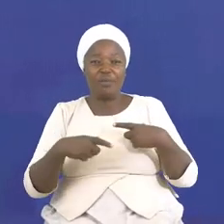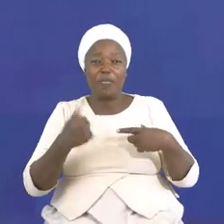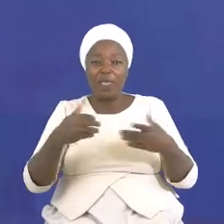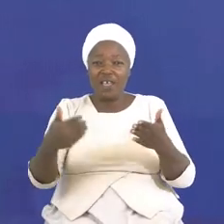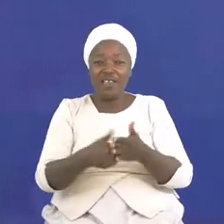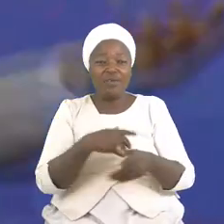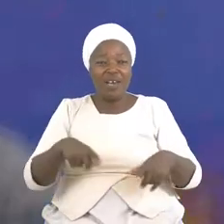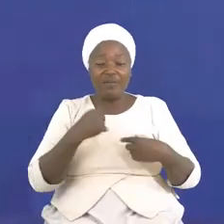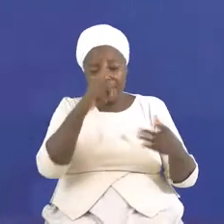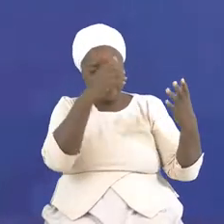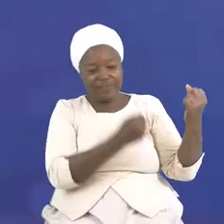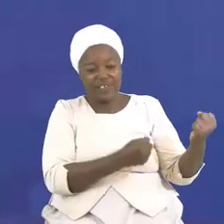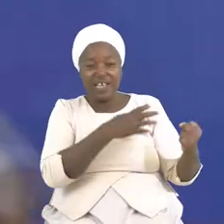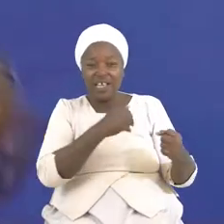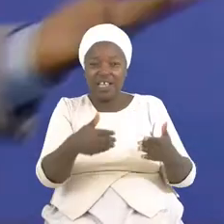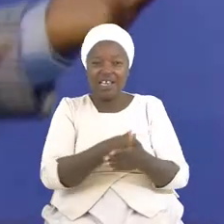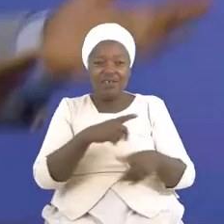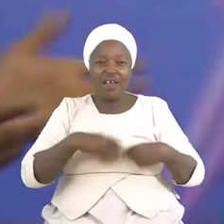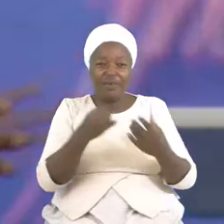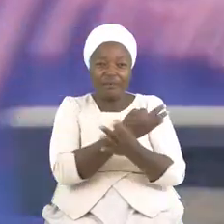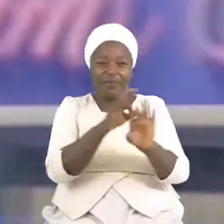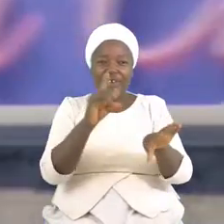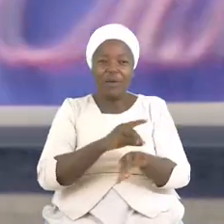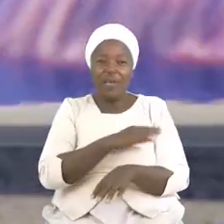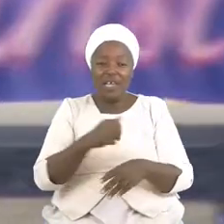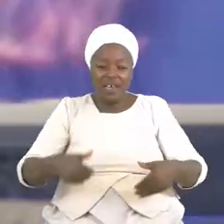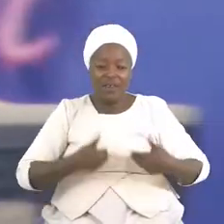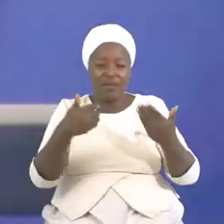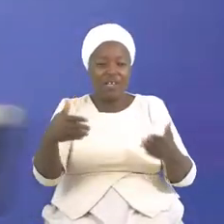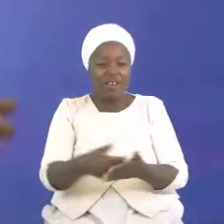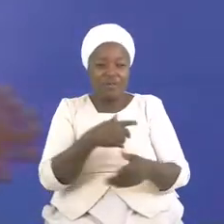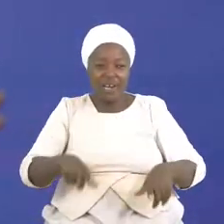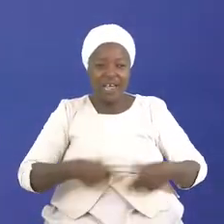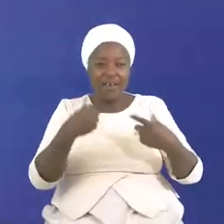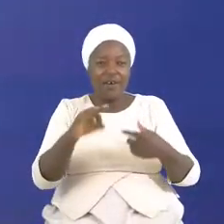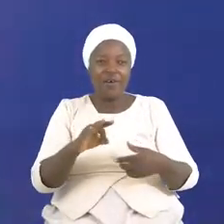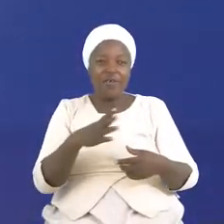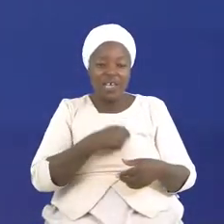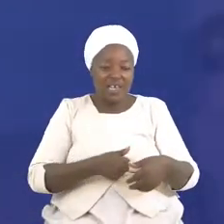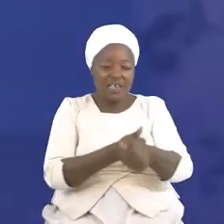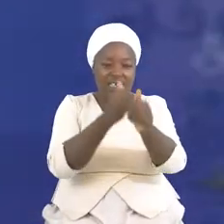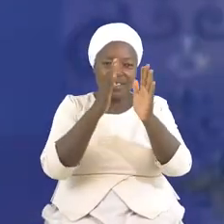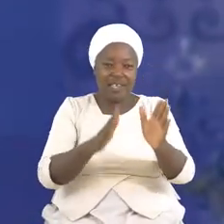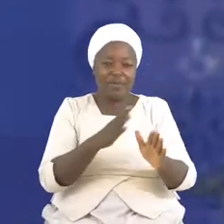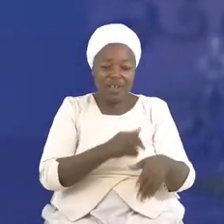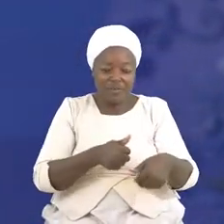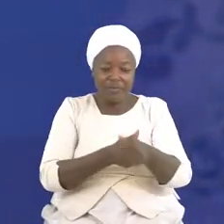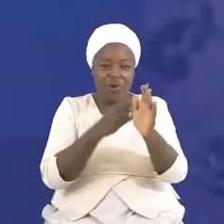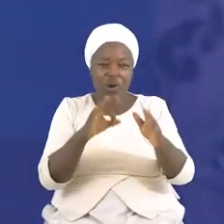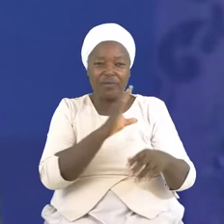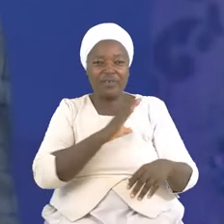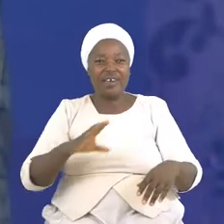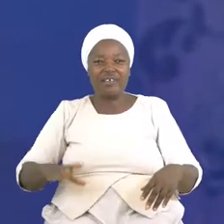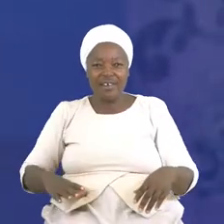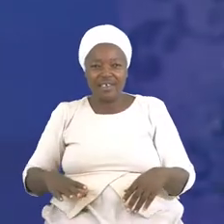faith, a new life of freedom, a new life of a disciple, a follower of Christ,